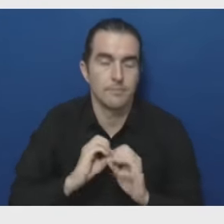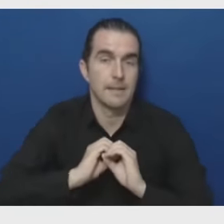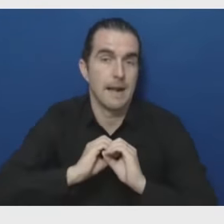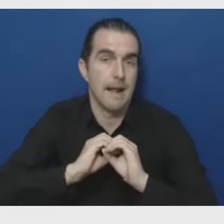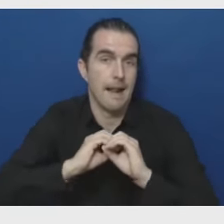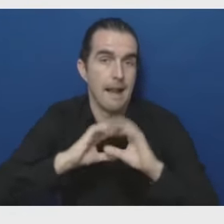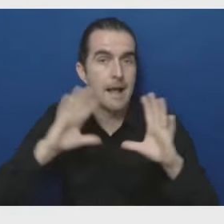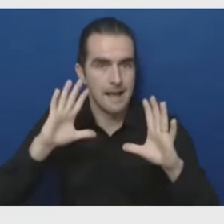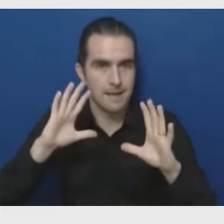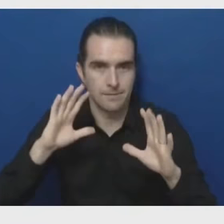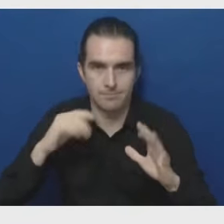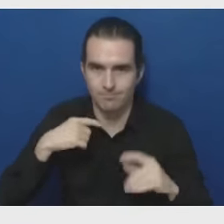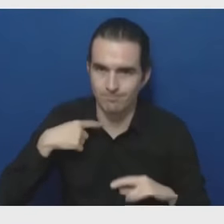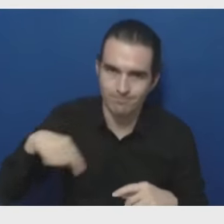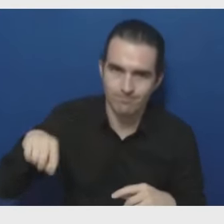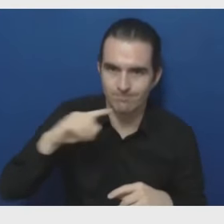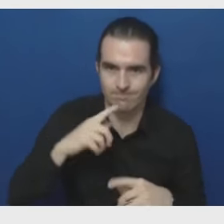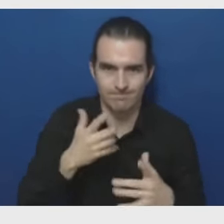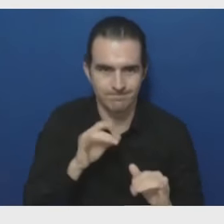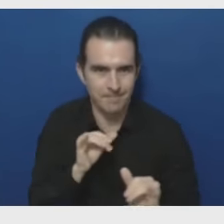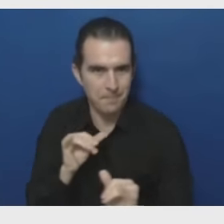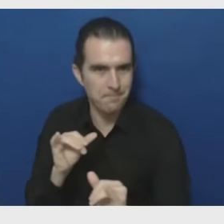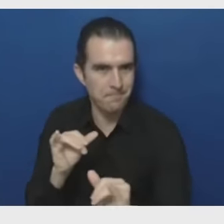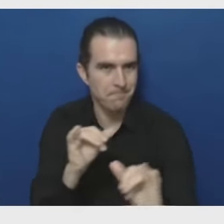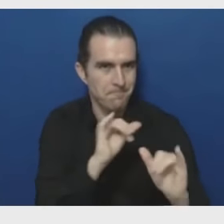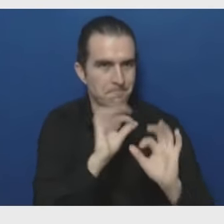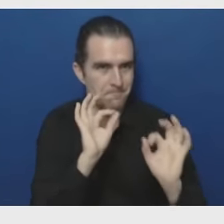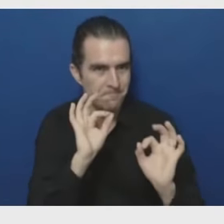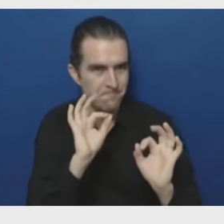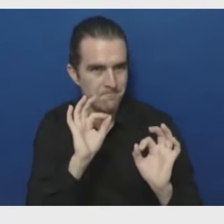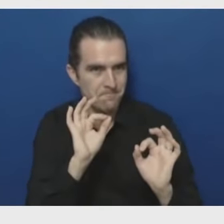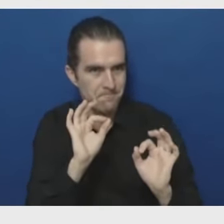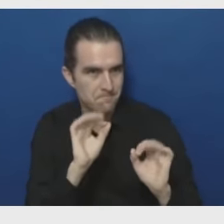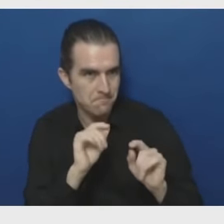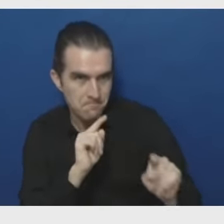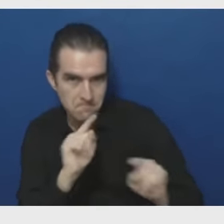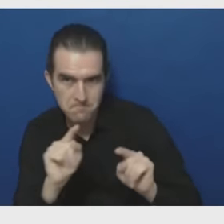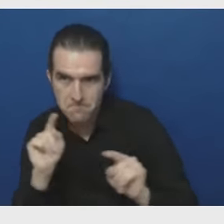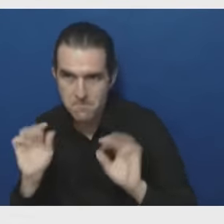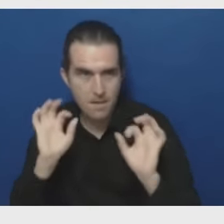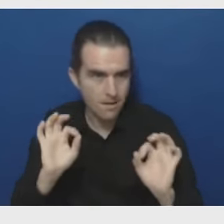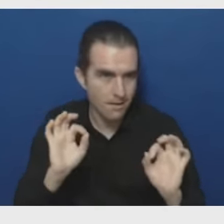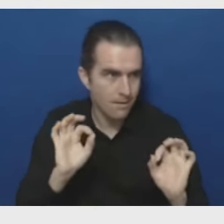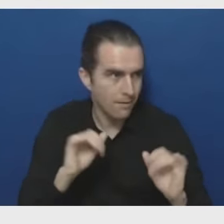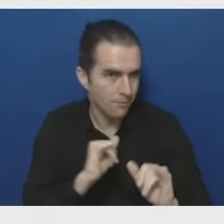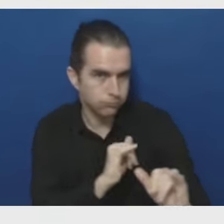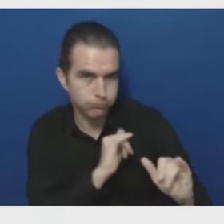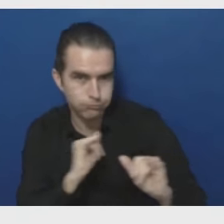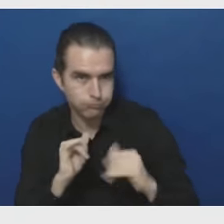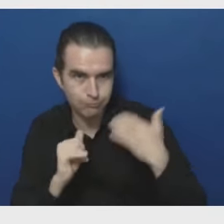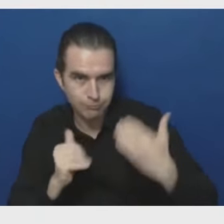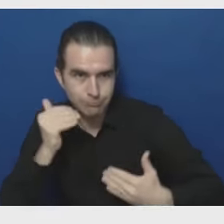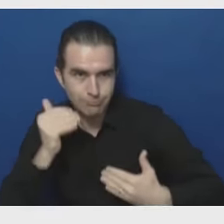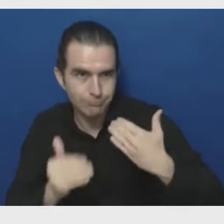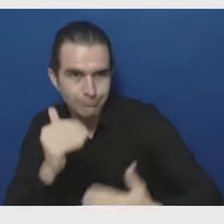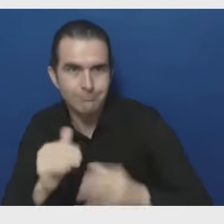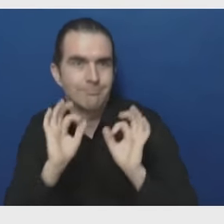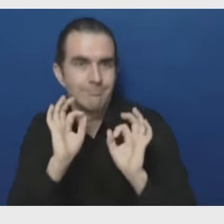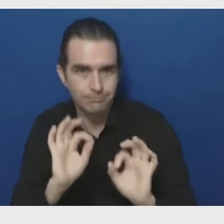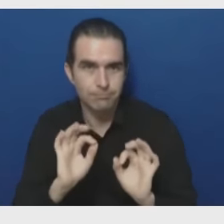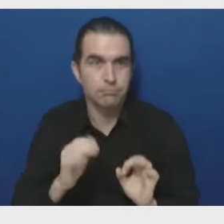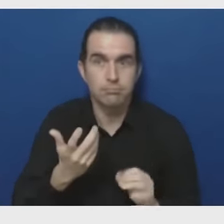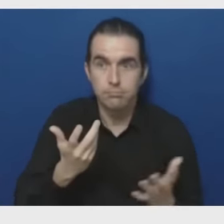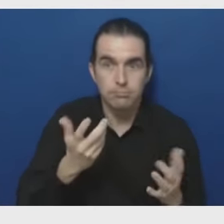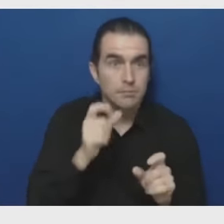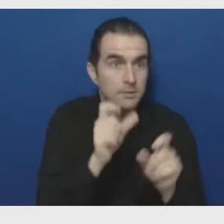doing their own thing and reinterpreting climate financing as and when it pleases them. Because it means that, unfortunately, there's